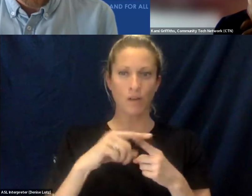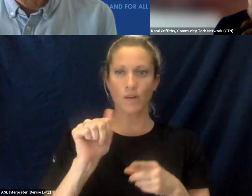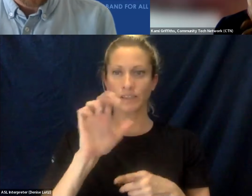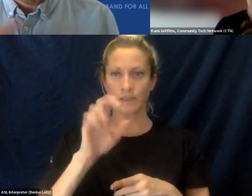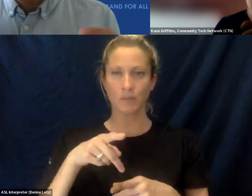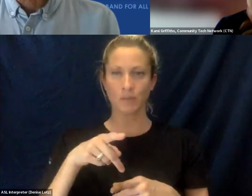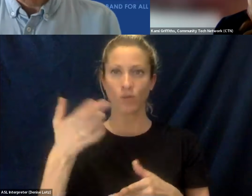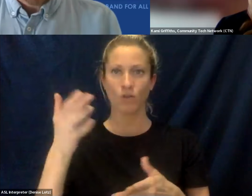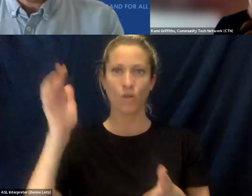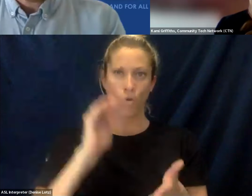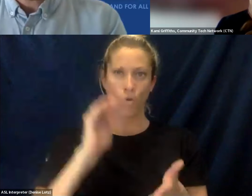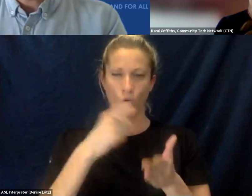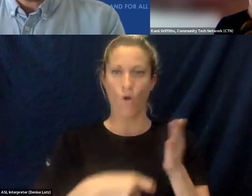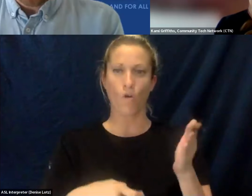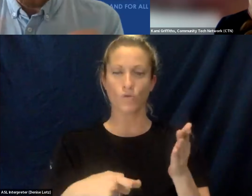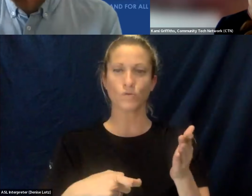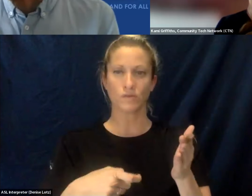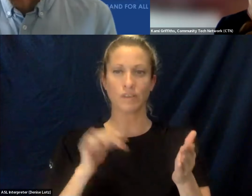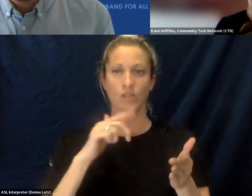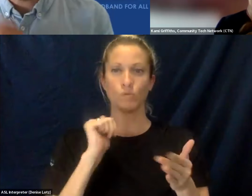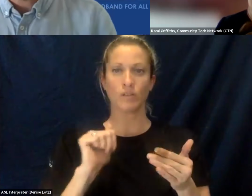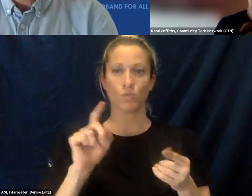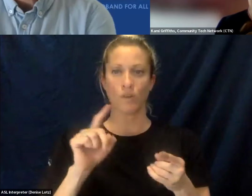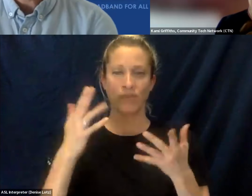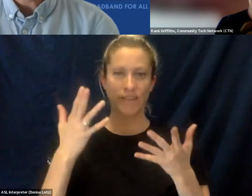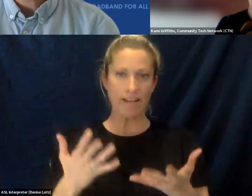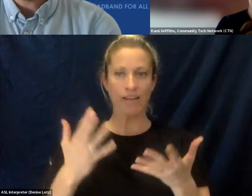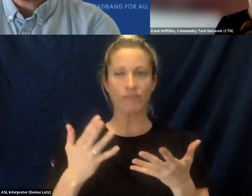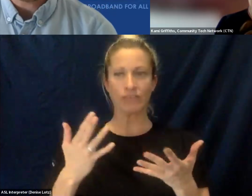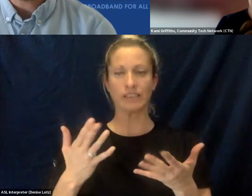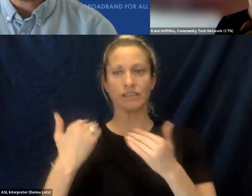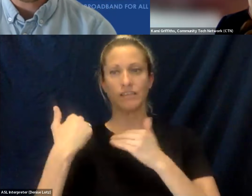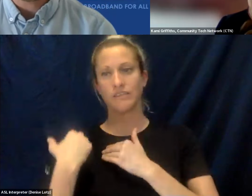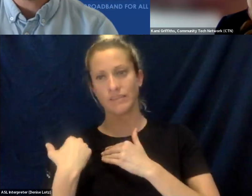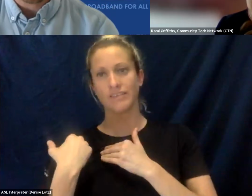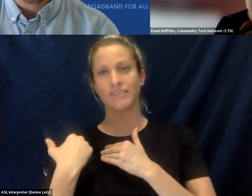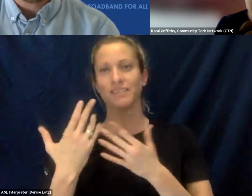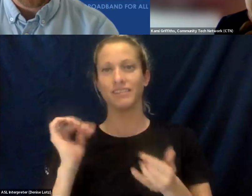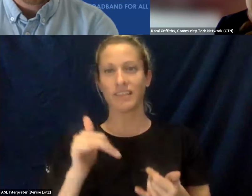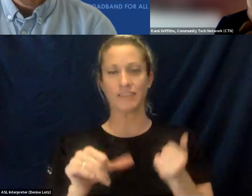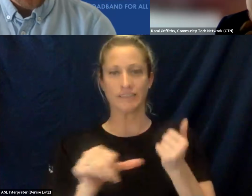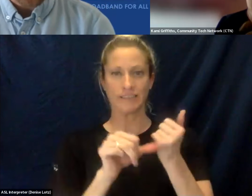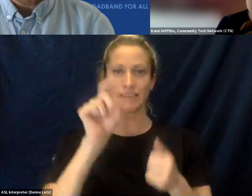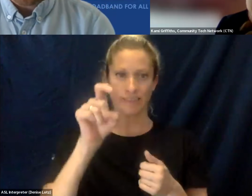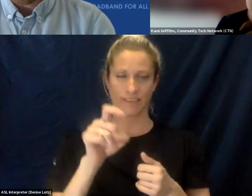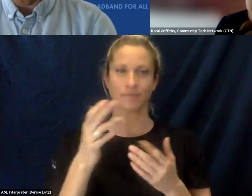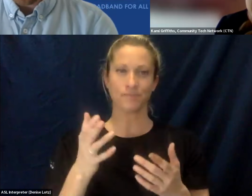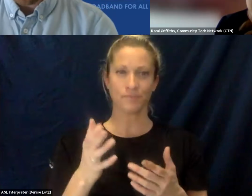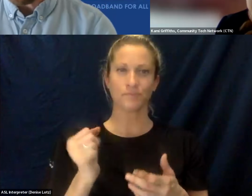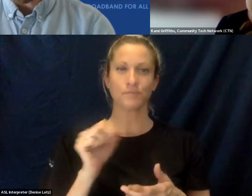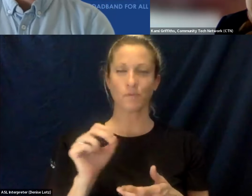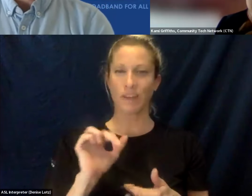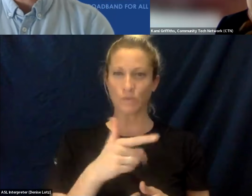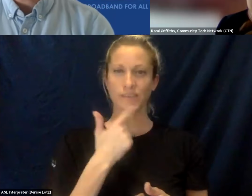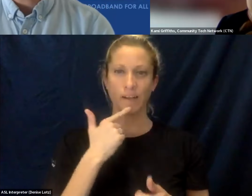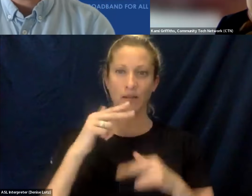low cost programs. That's where the heavy lifting is, and that's where the most of the assistance is needed, right? And to, like you